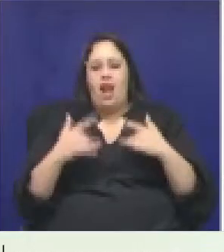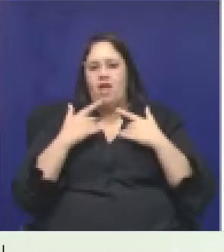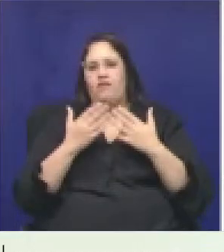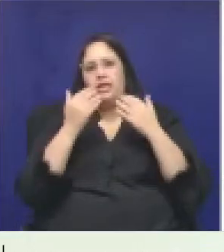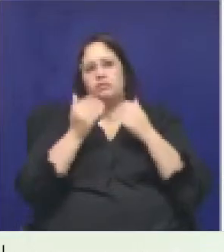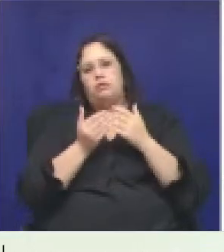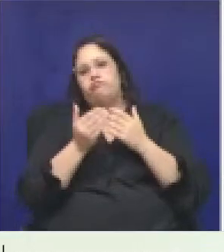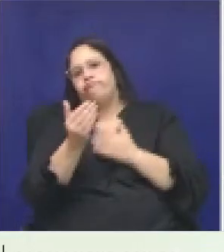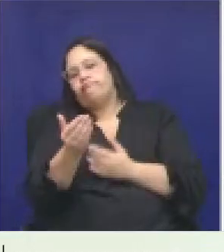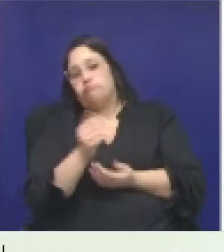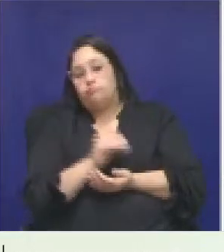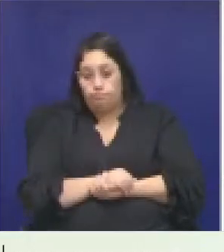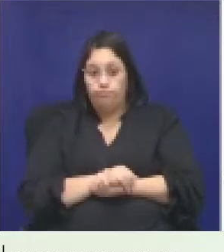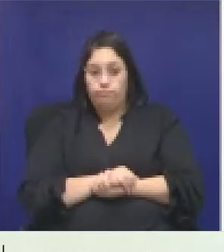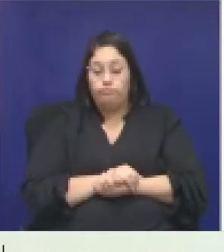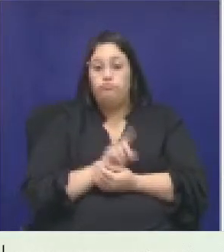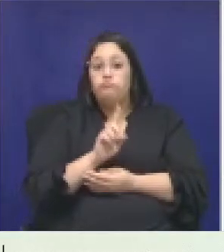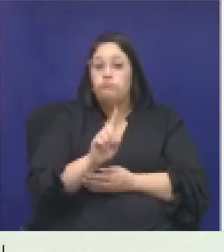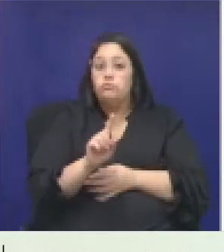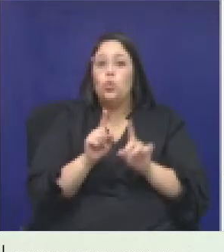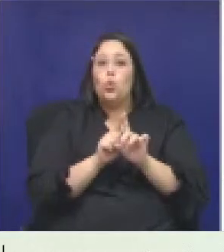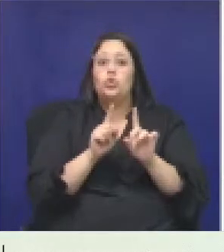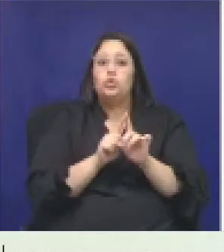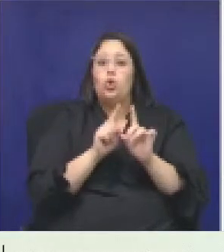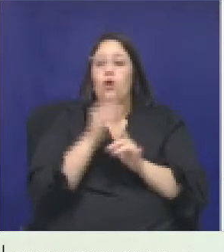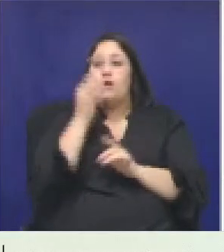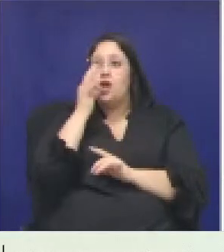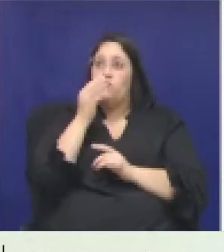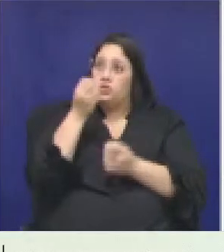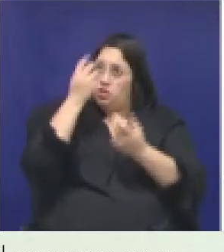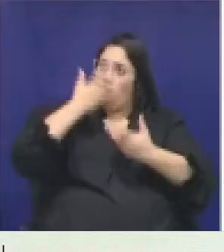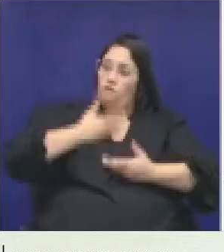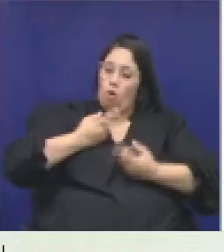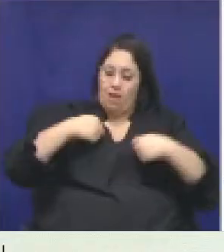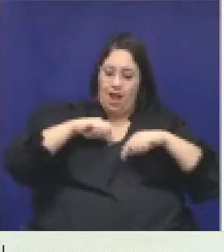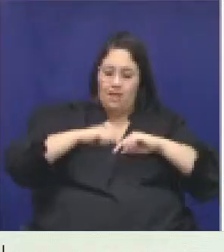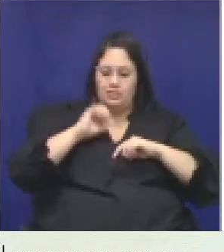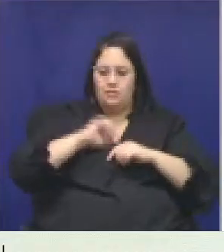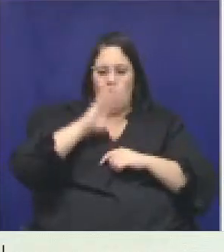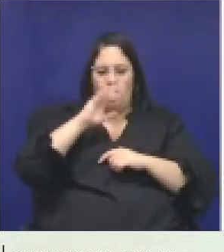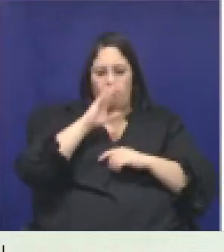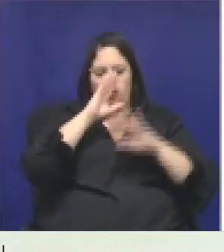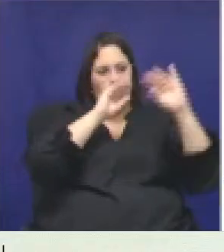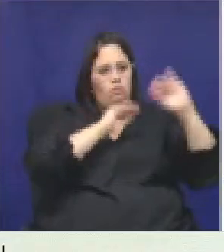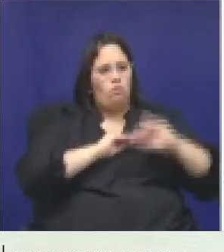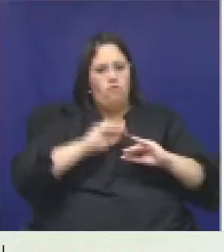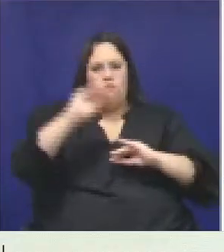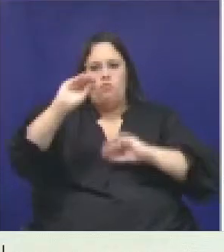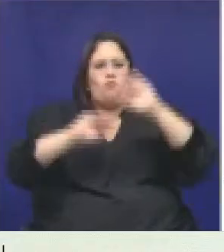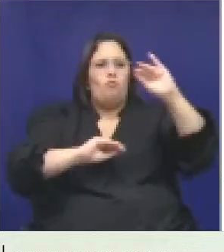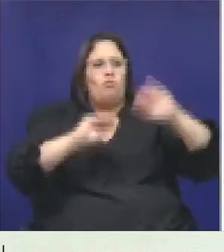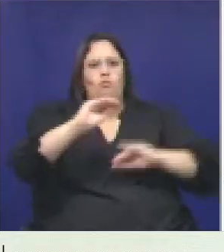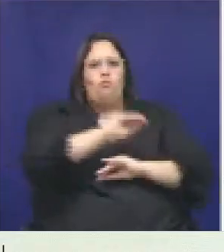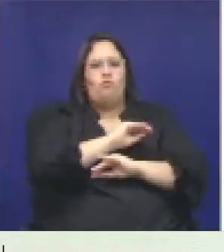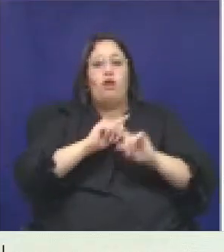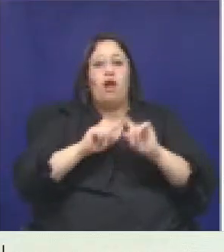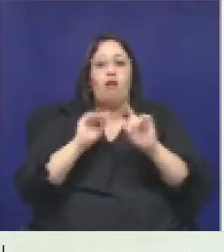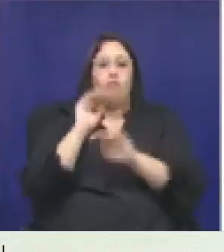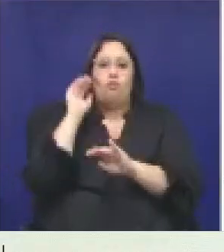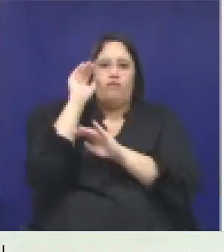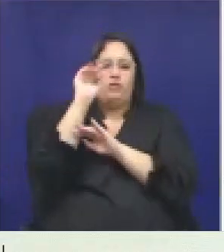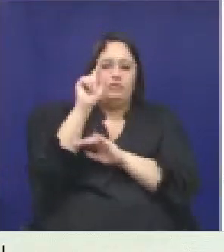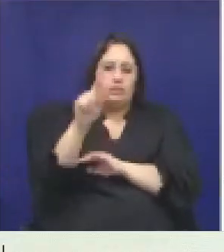expectancy. It also informs the government on South Africans' movement across the country and beyond